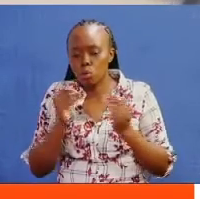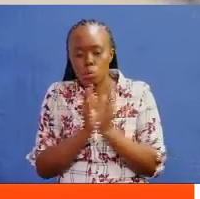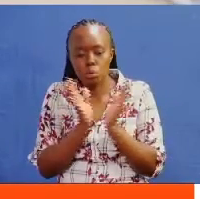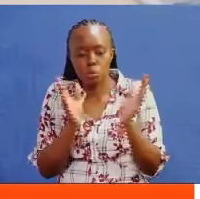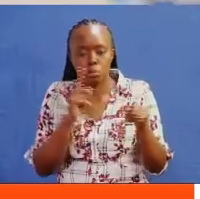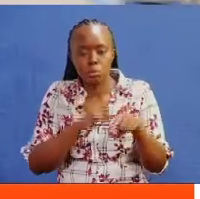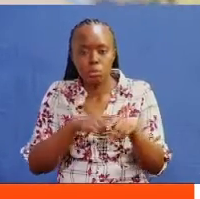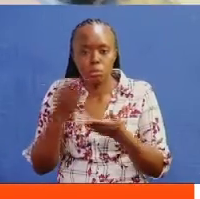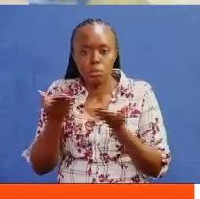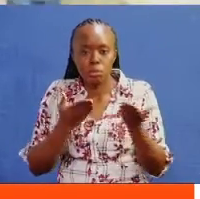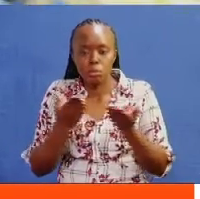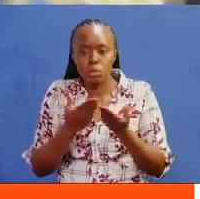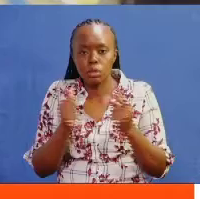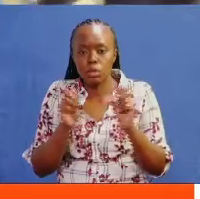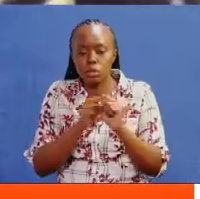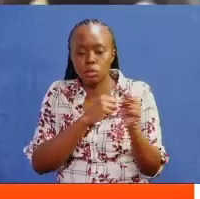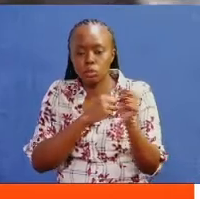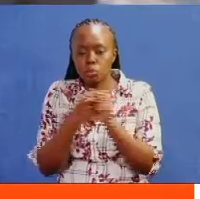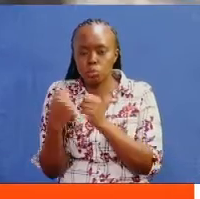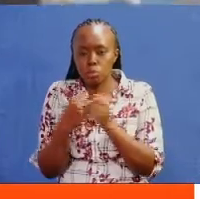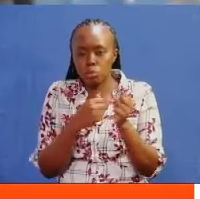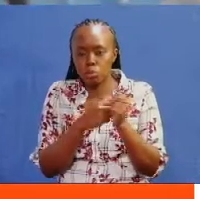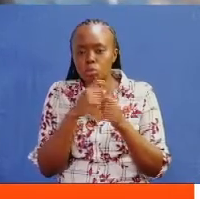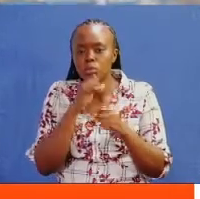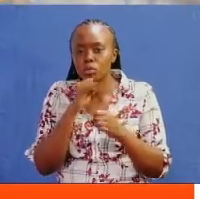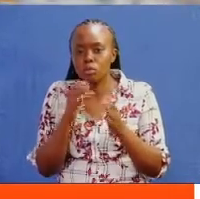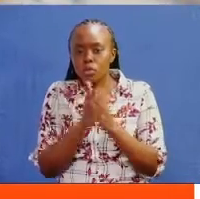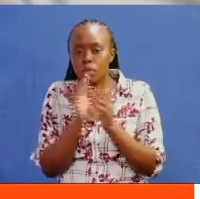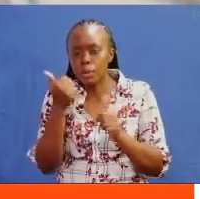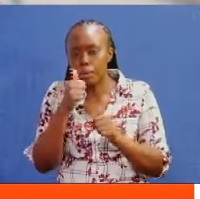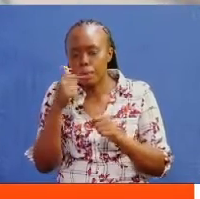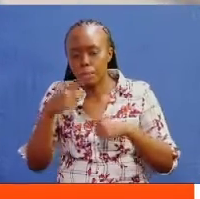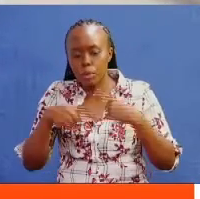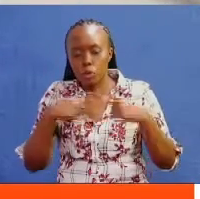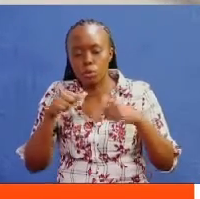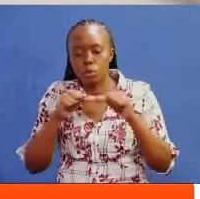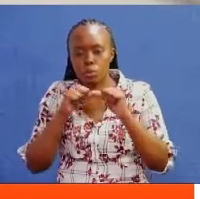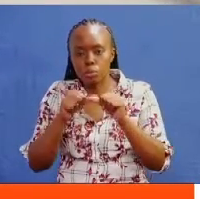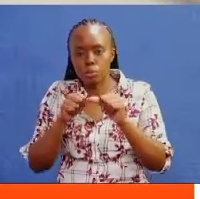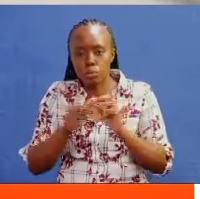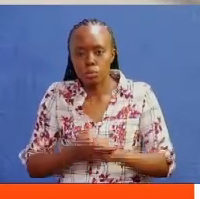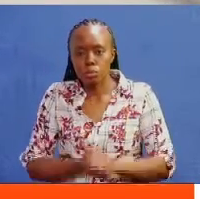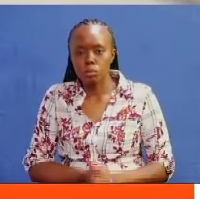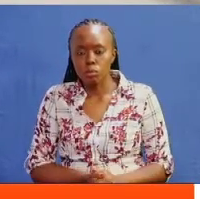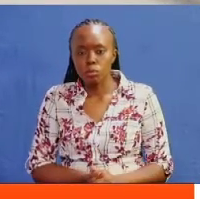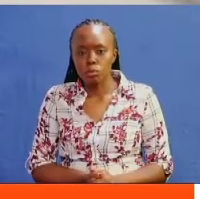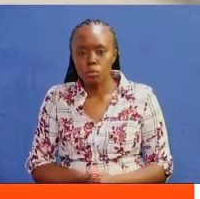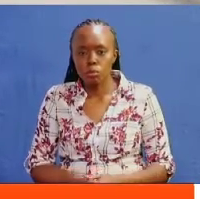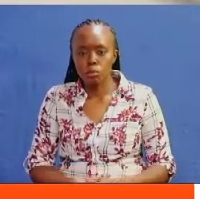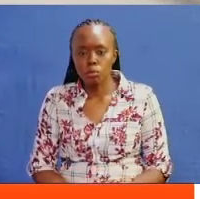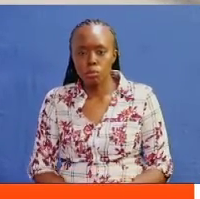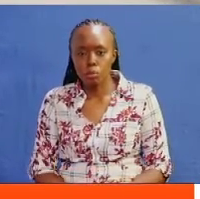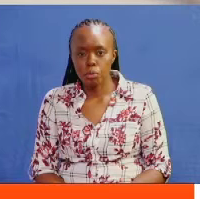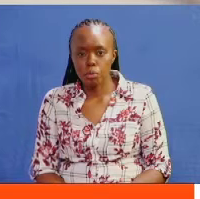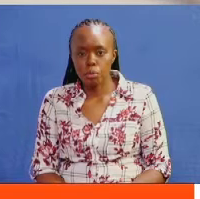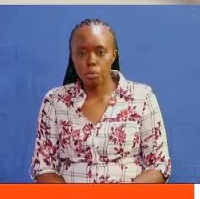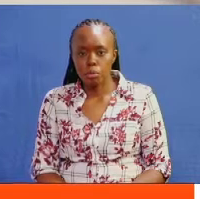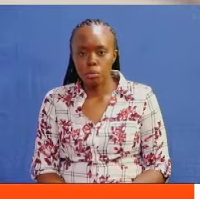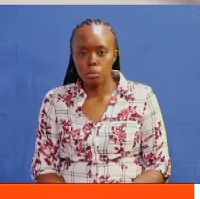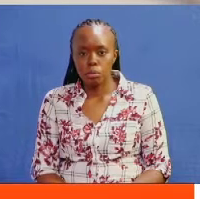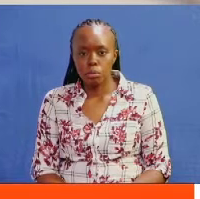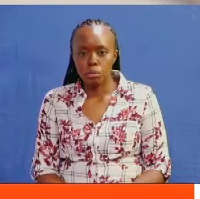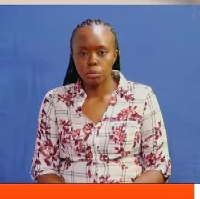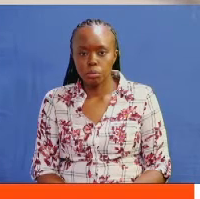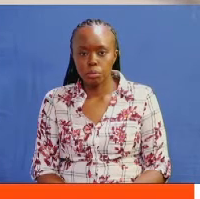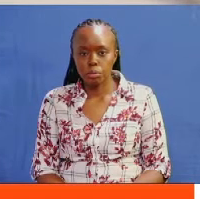a time where the war against the pandemic is still on. Irene Mwangi, KUTV,